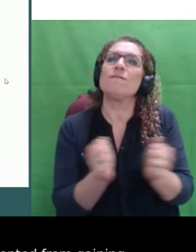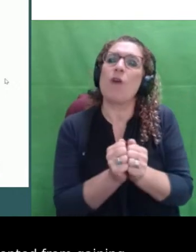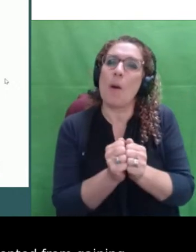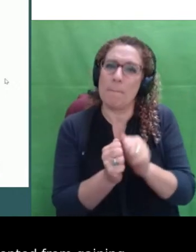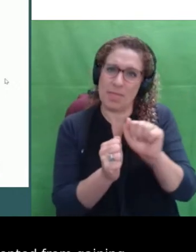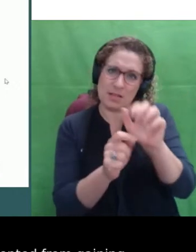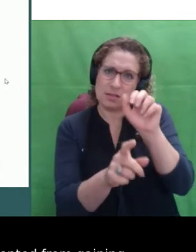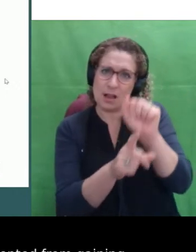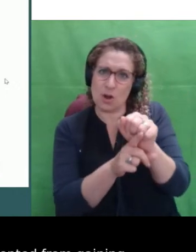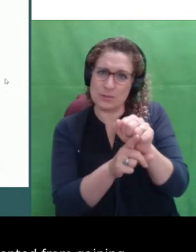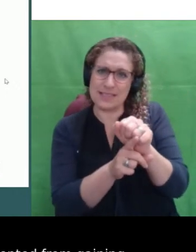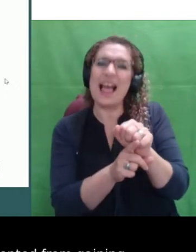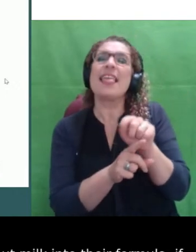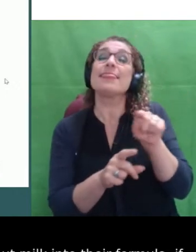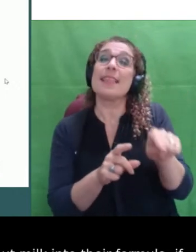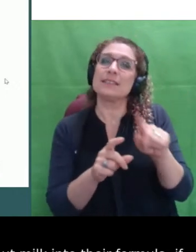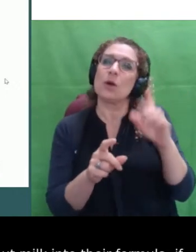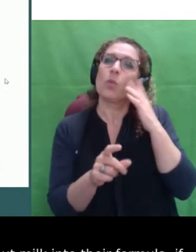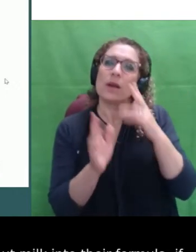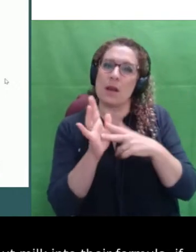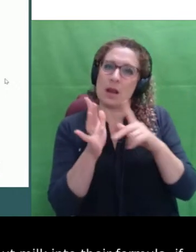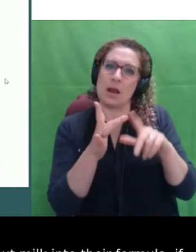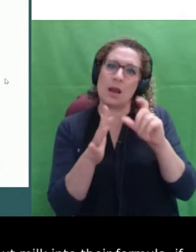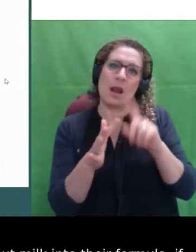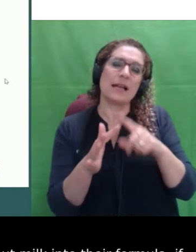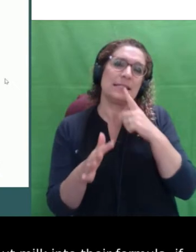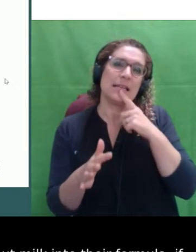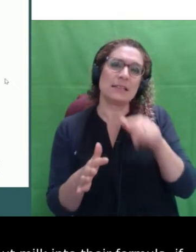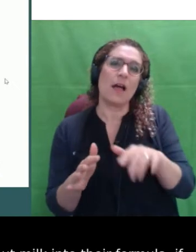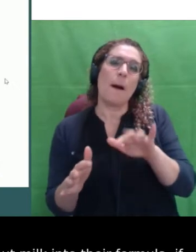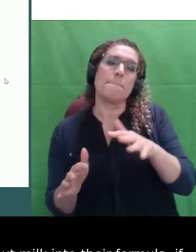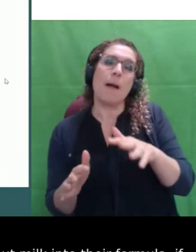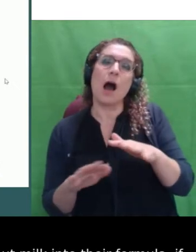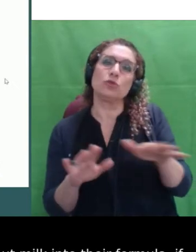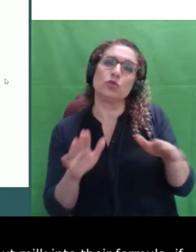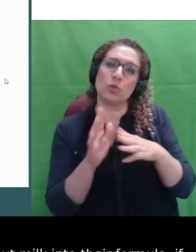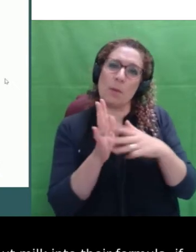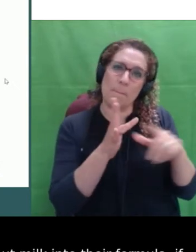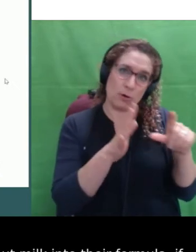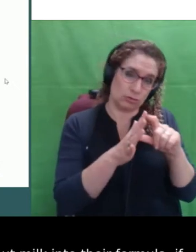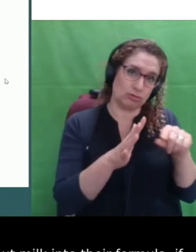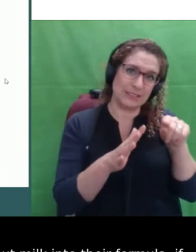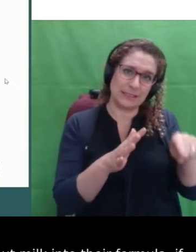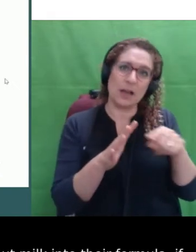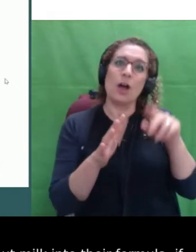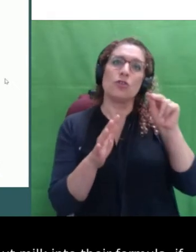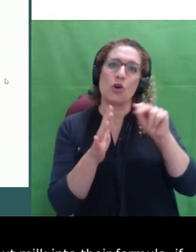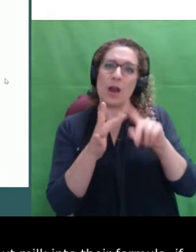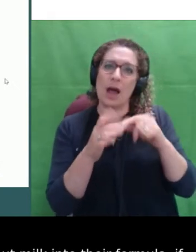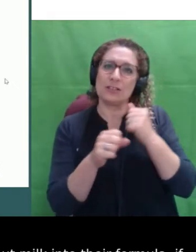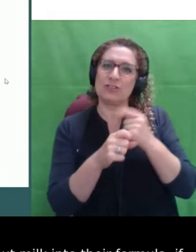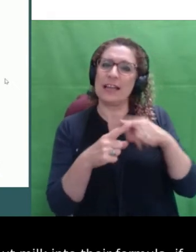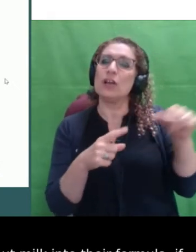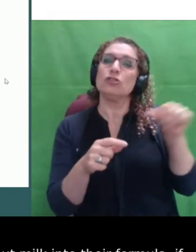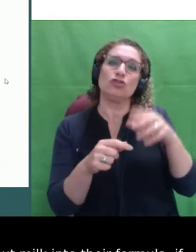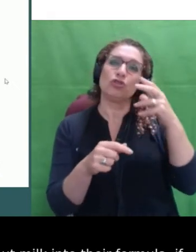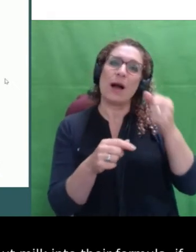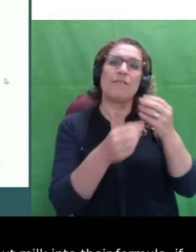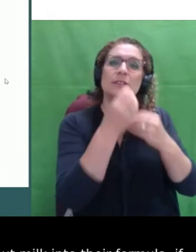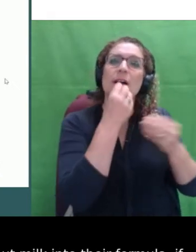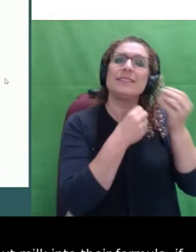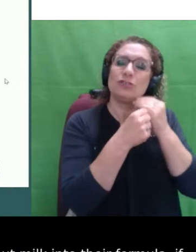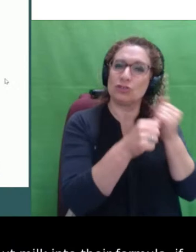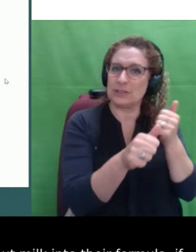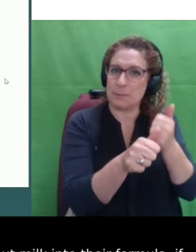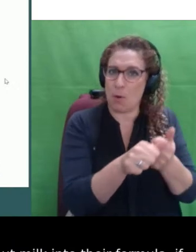point nice recommends that for the mild to moderate non-iges they're referred to a dietitian for support and for the more severe ones that's the one